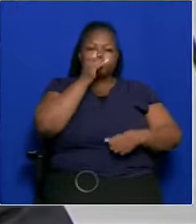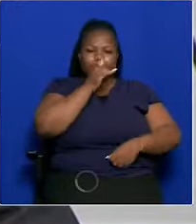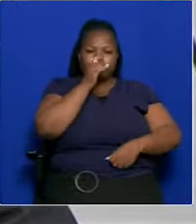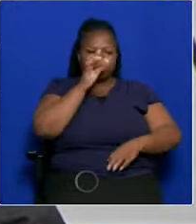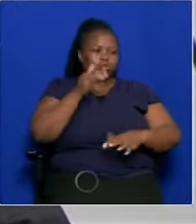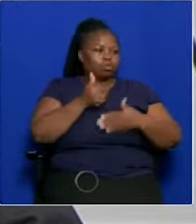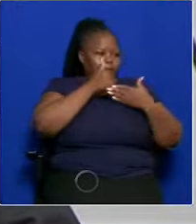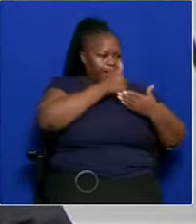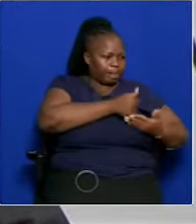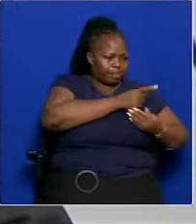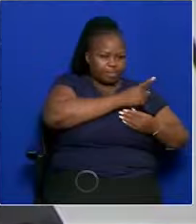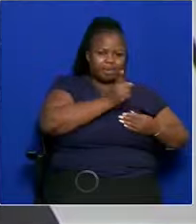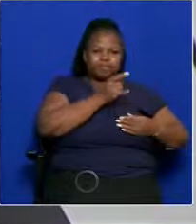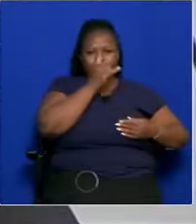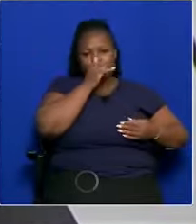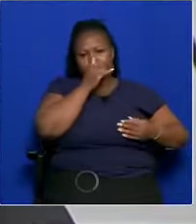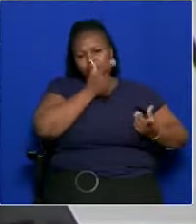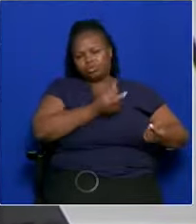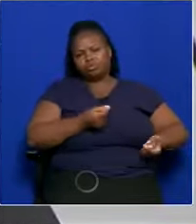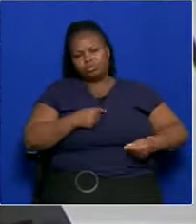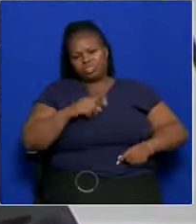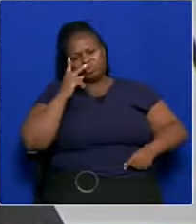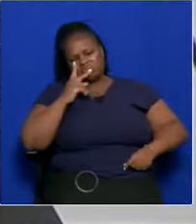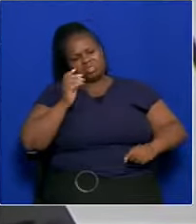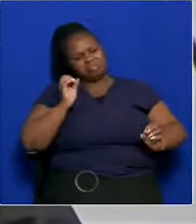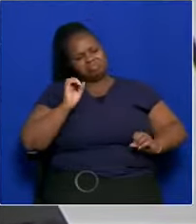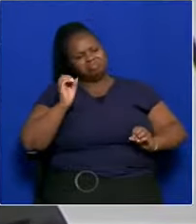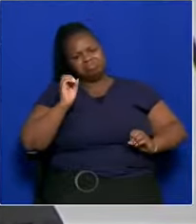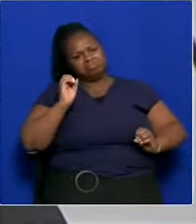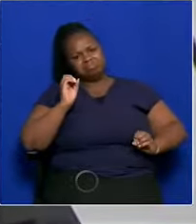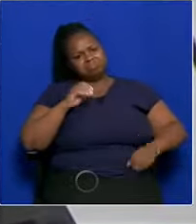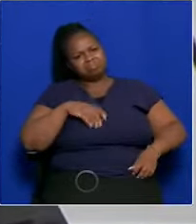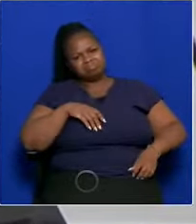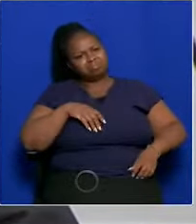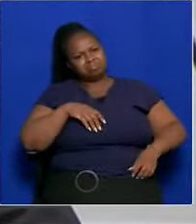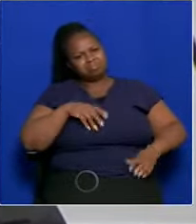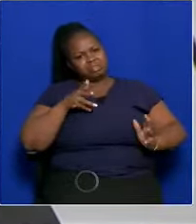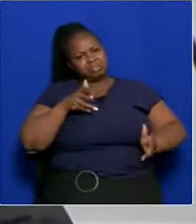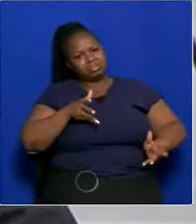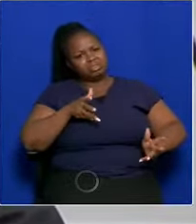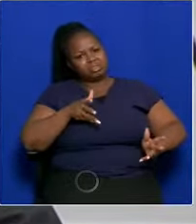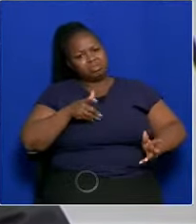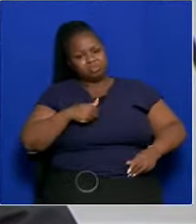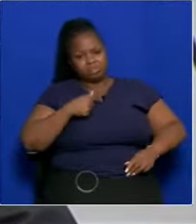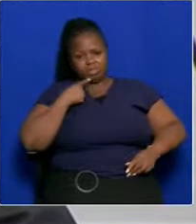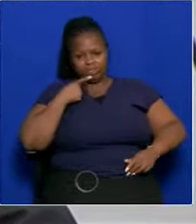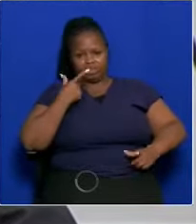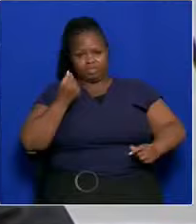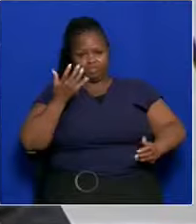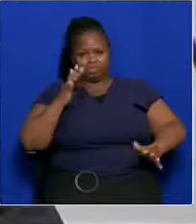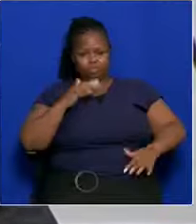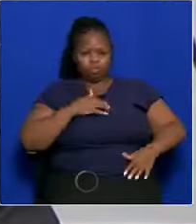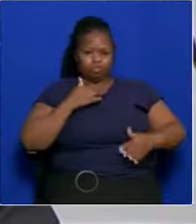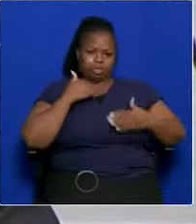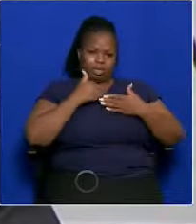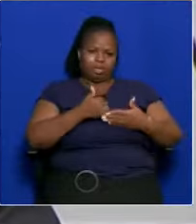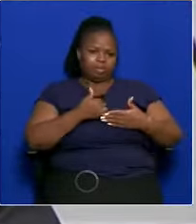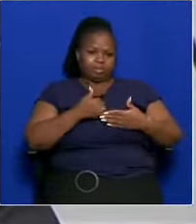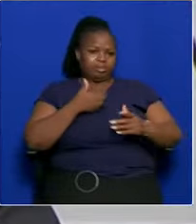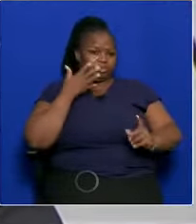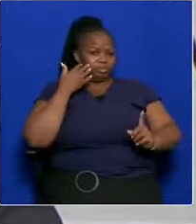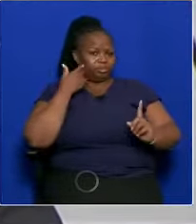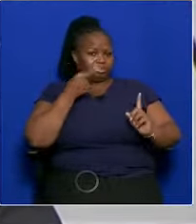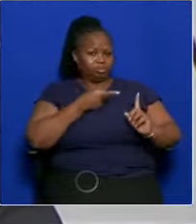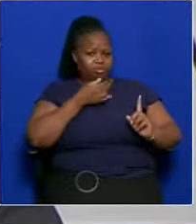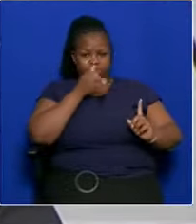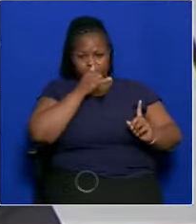crime. So I don't see anything of such here which I've done in assisting Matlala to commit a crime.